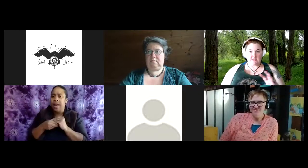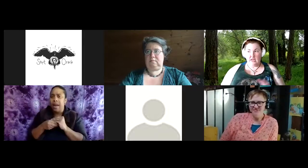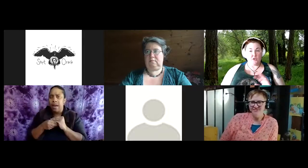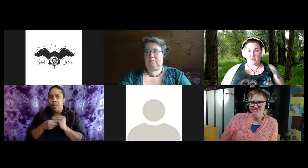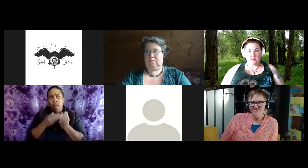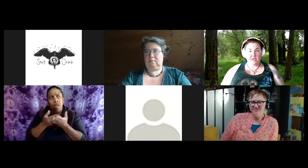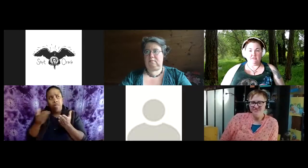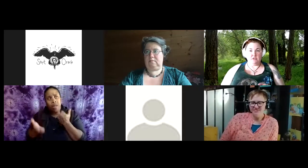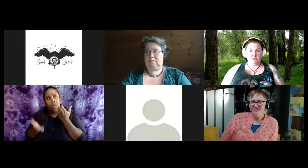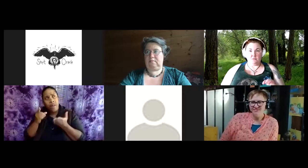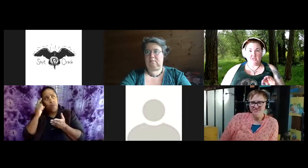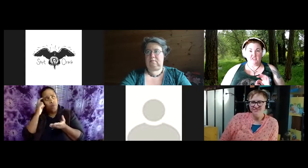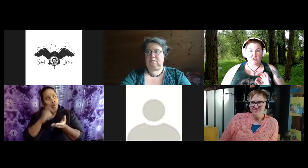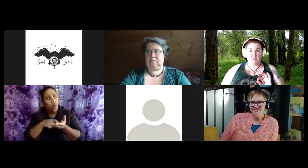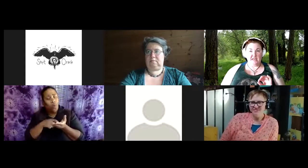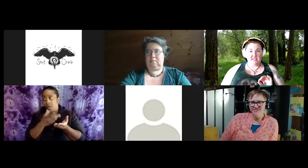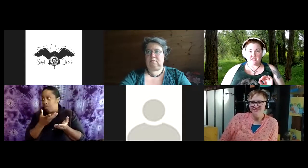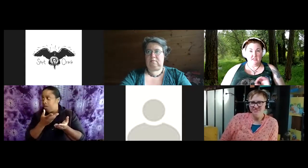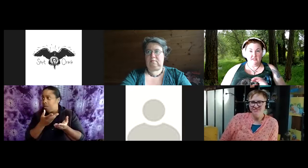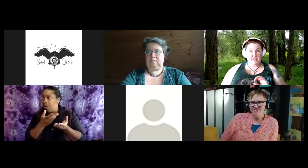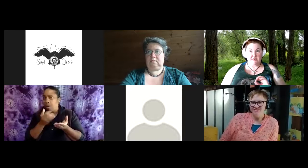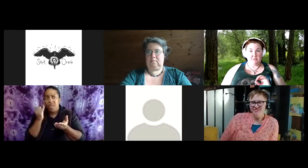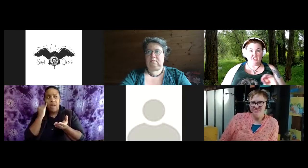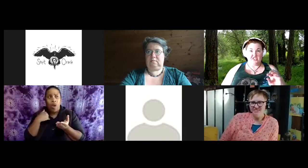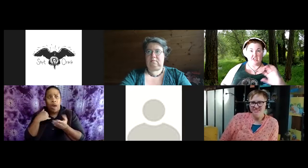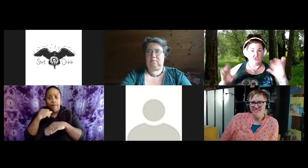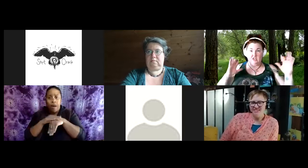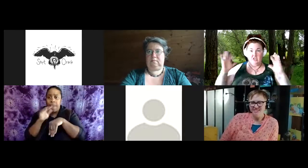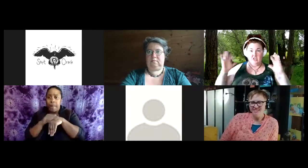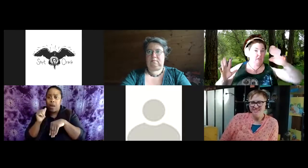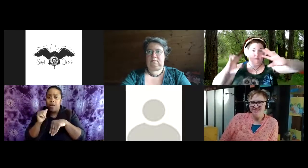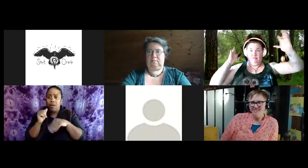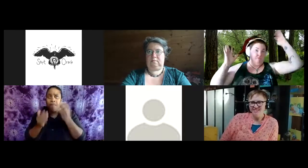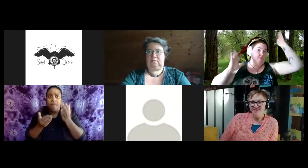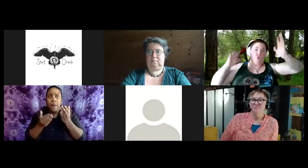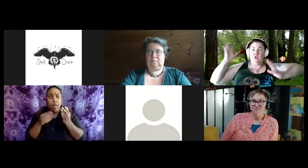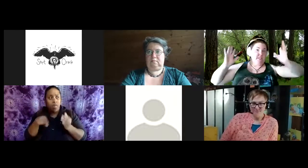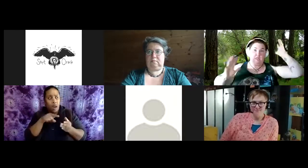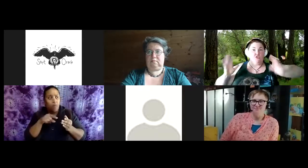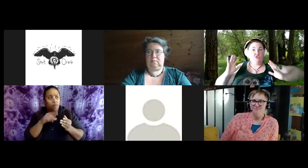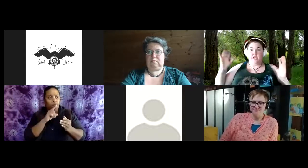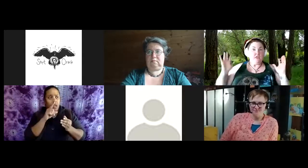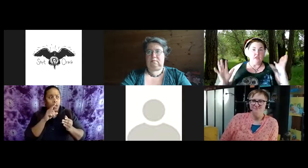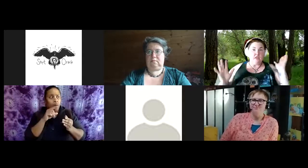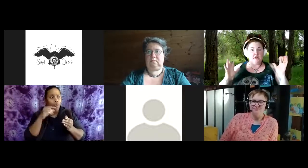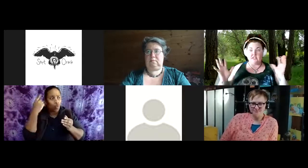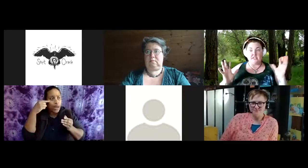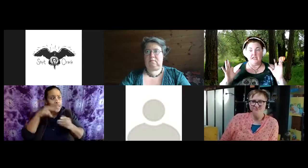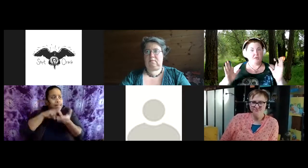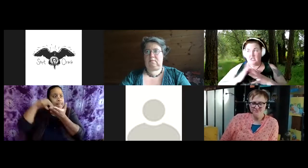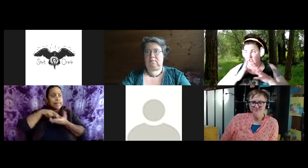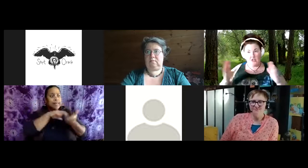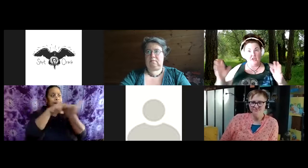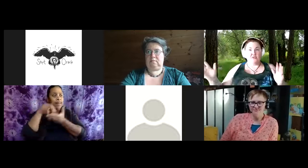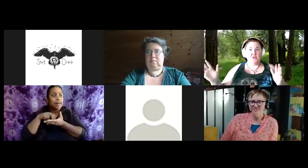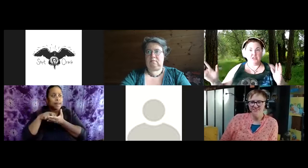noticed, like anyone may have noticed, would be like if you have pets, they may be just extra crazy and energetic this